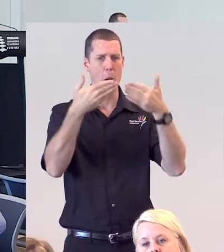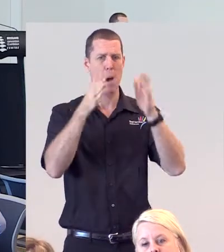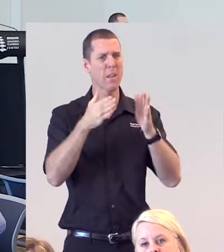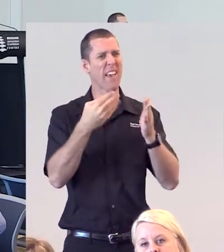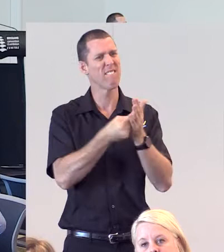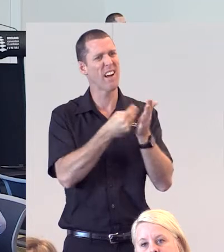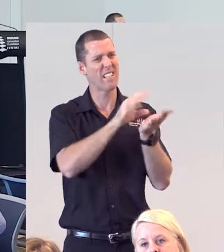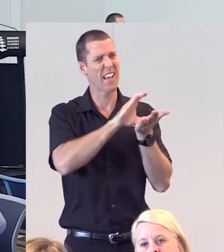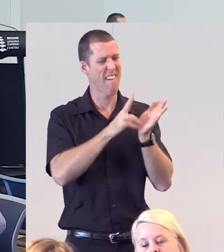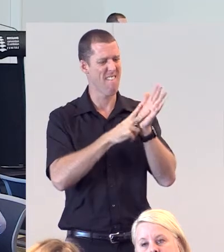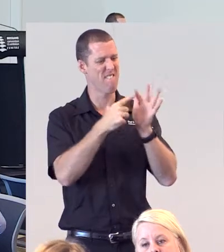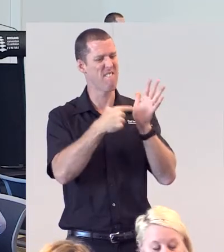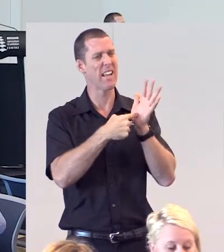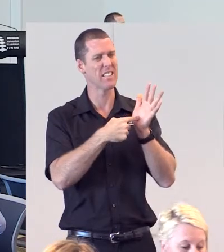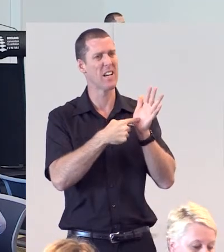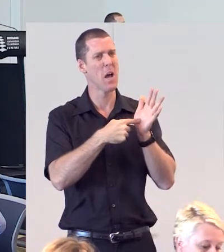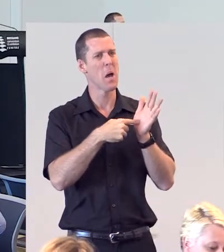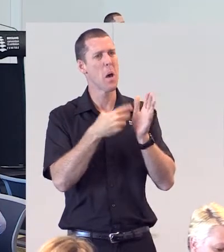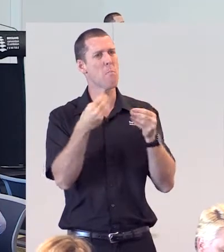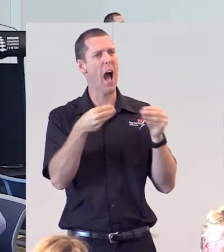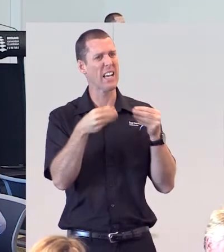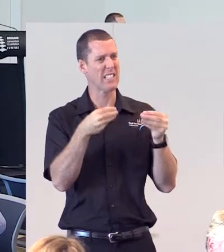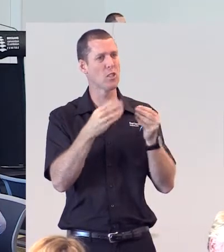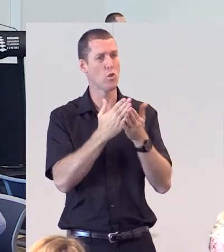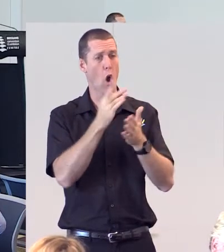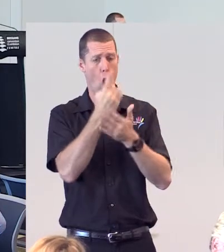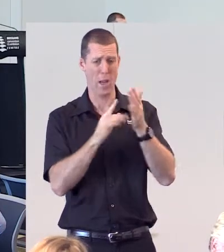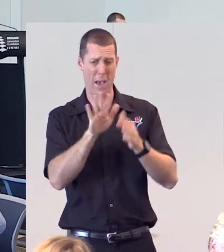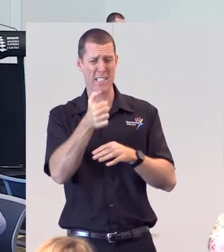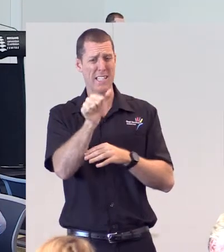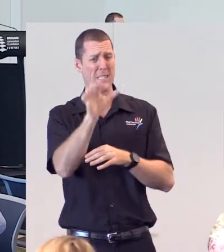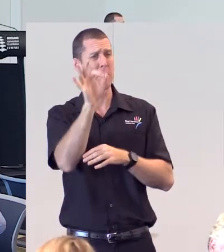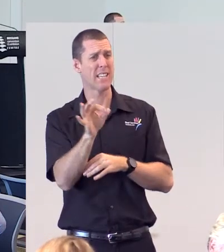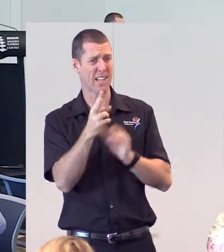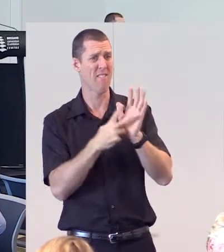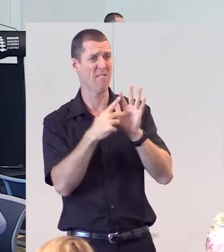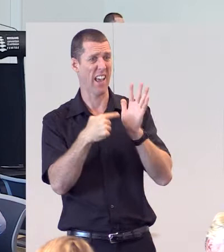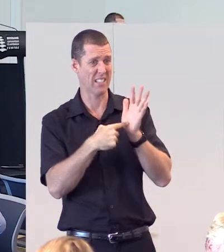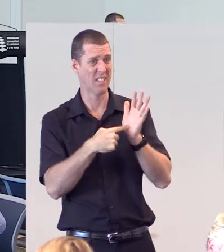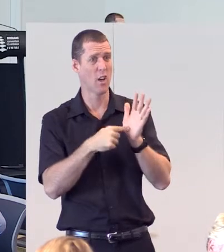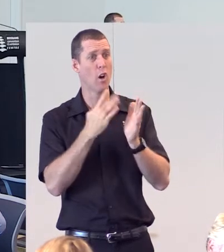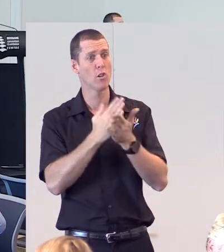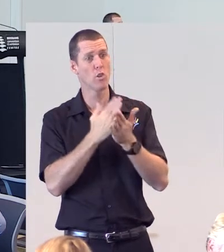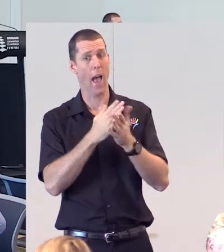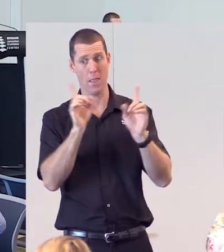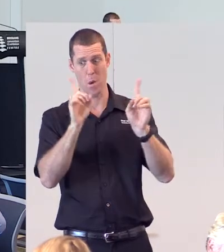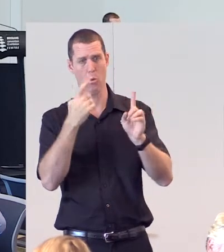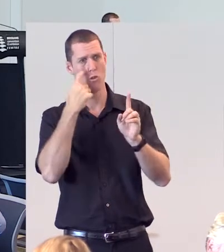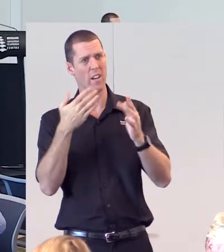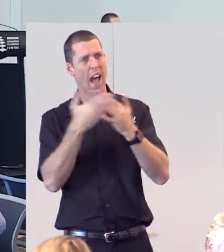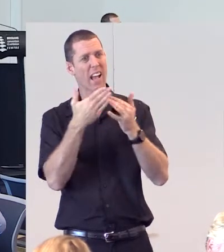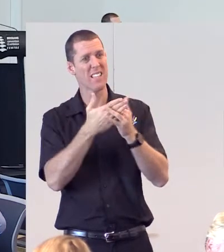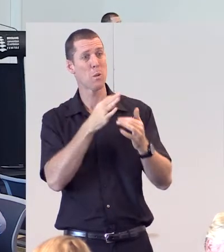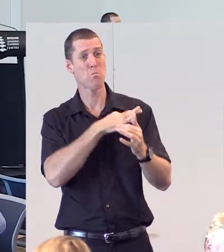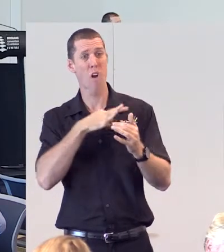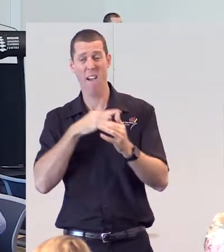vet market, which is only about 60% of the vet. So we are at the moment trying to access